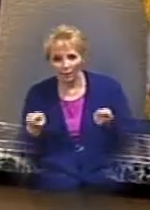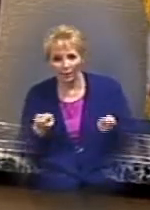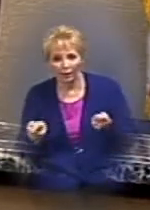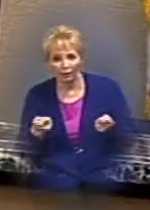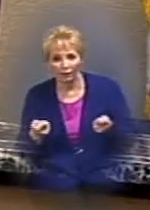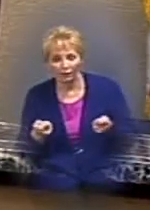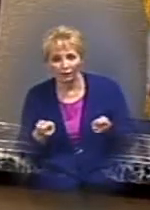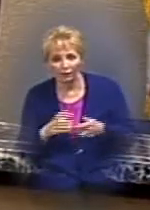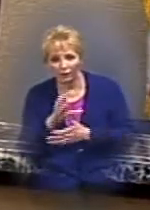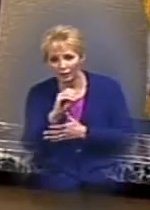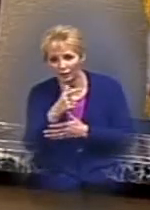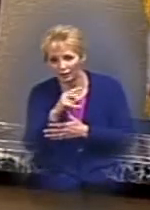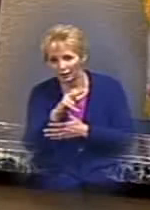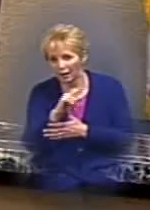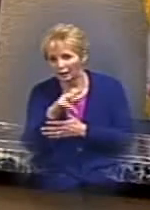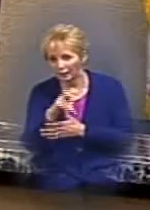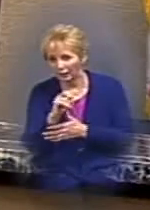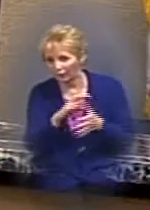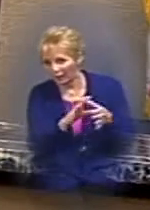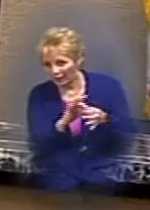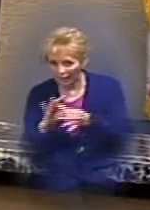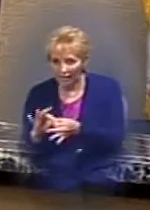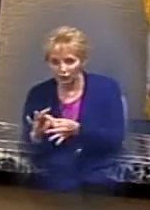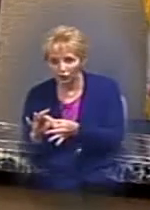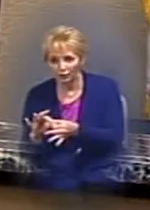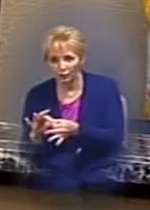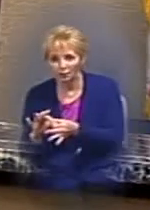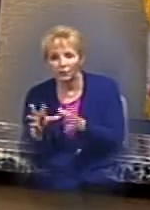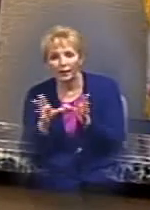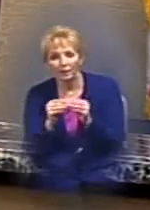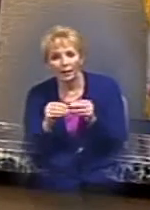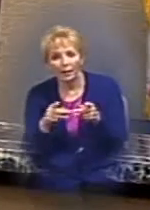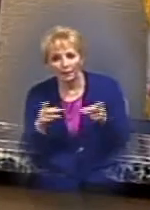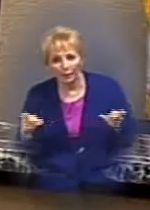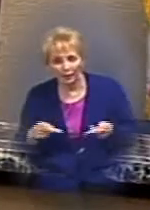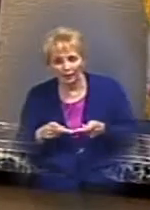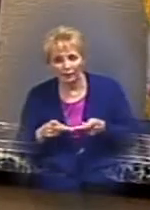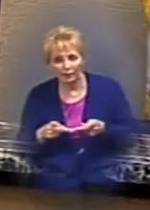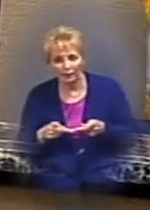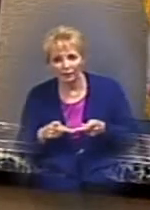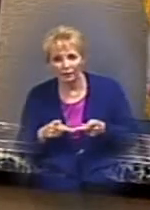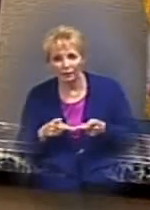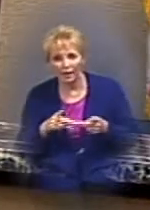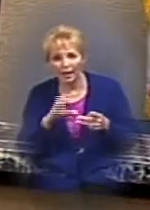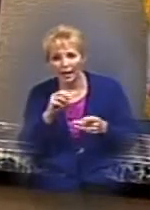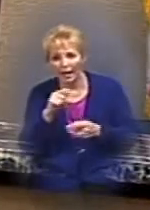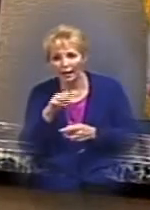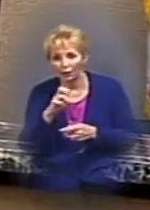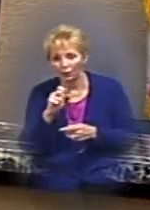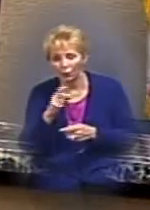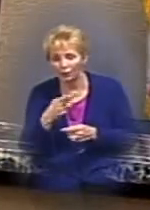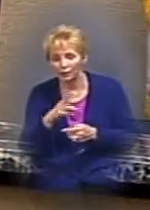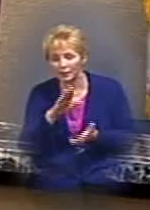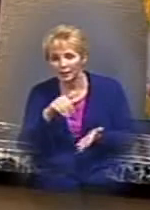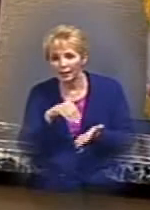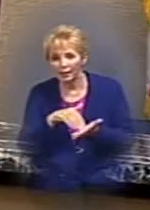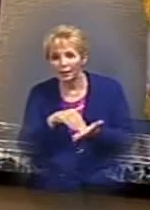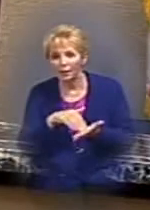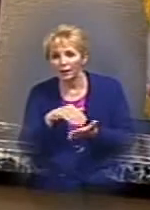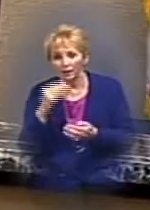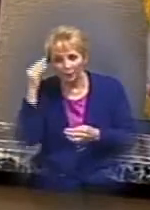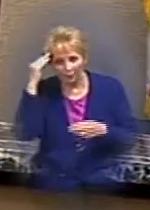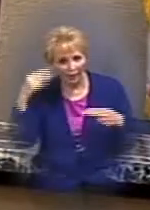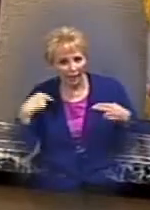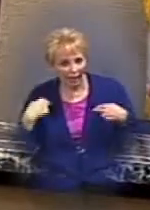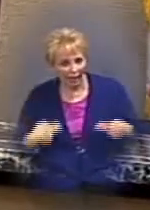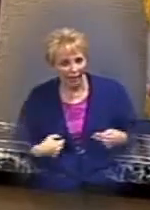the Cognitive Connection, the Meeting Place Mission, the Outreach Center, Universal Mental Health, Veterans